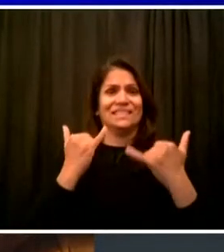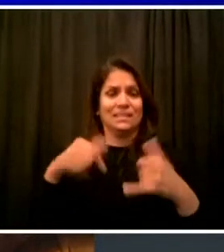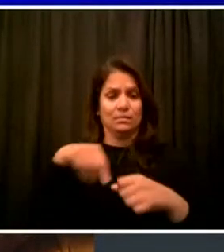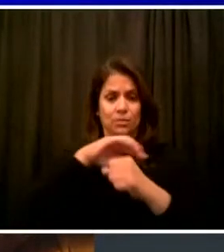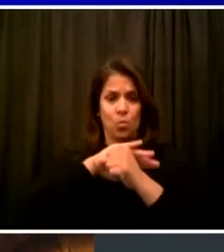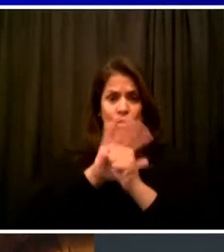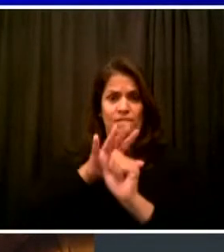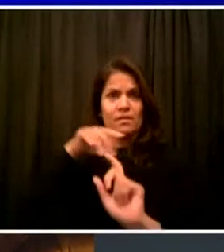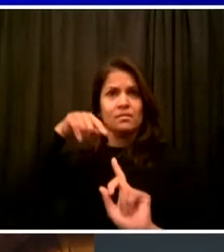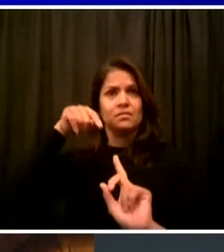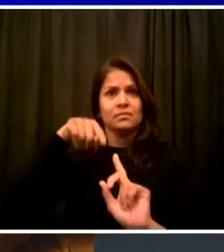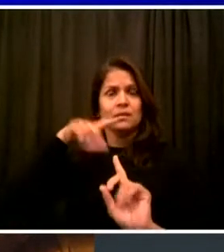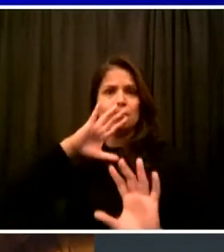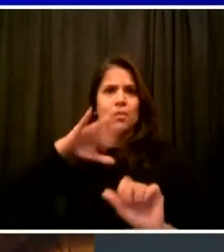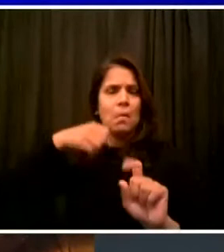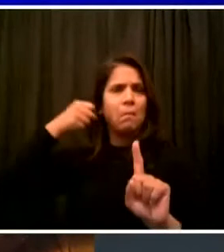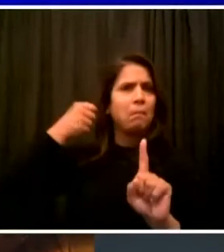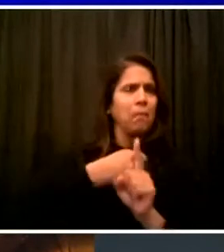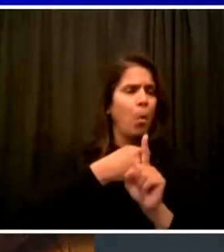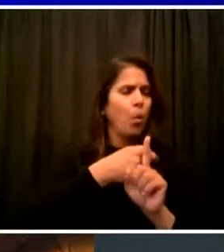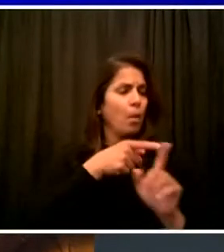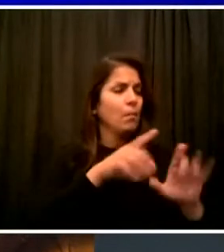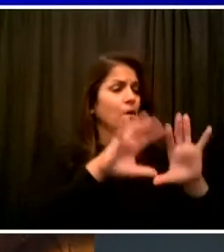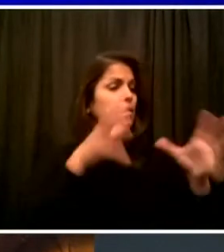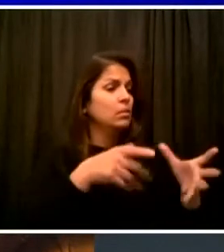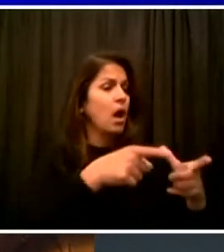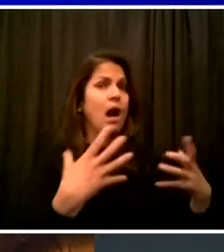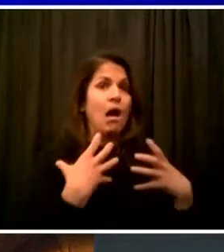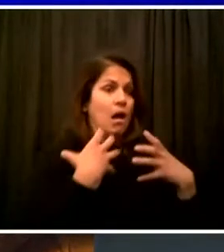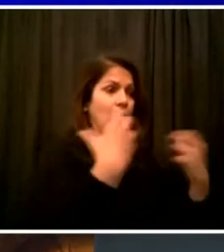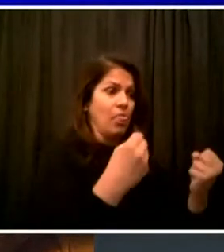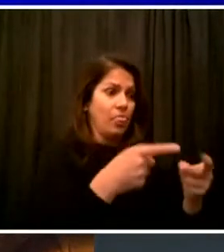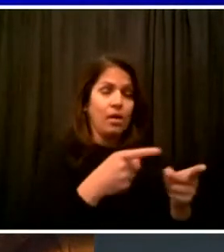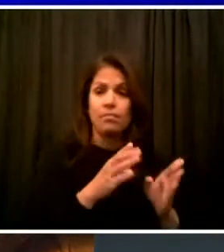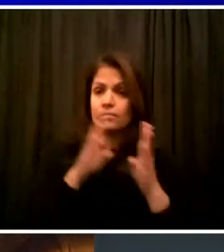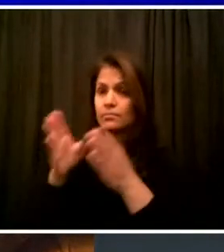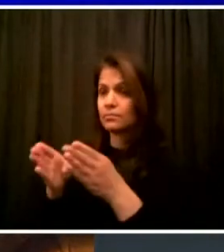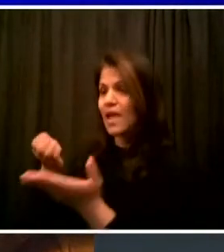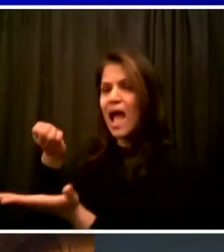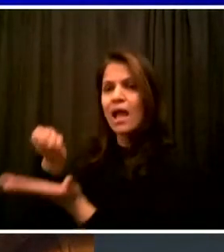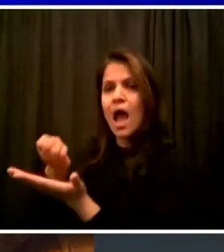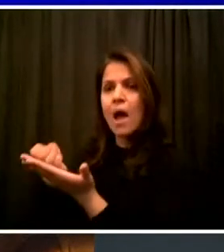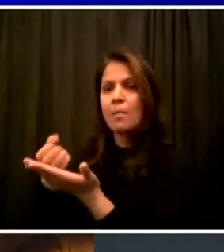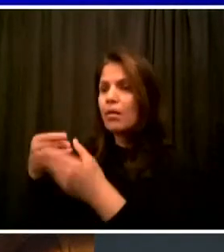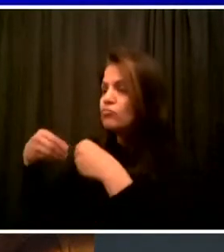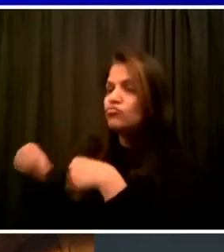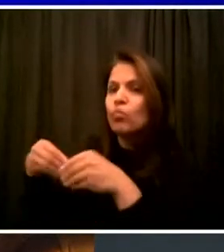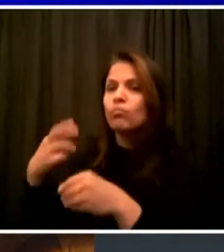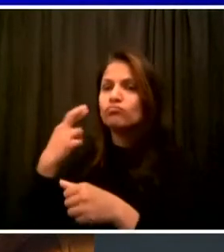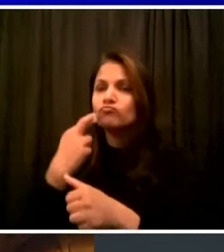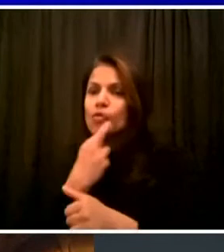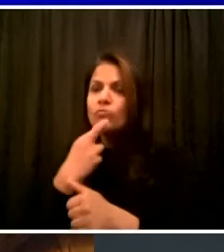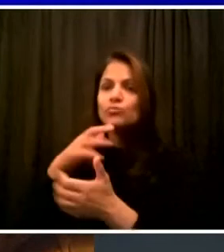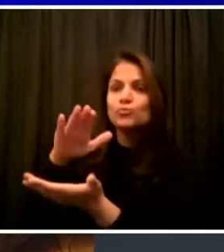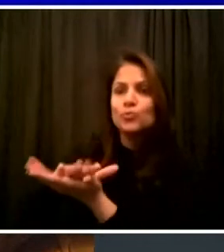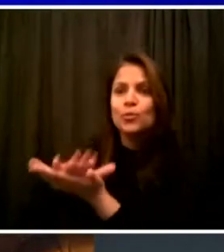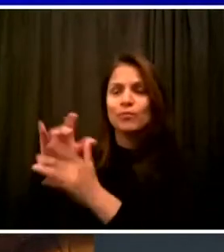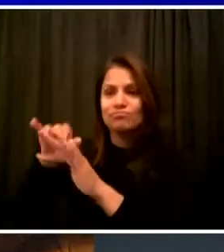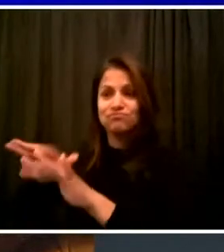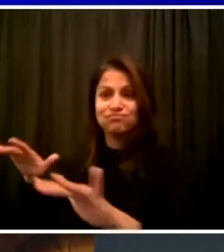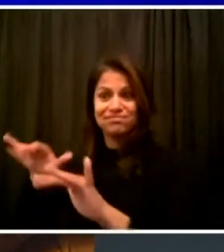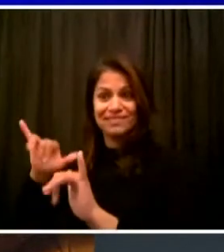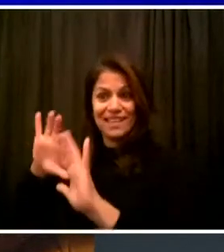the fear, the sheer, not just a lack of a livelihood or the fear of how people keep a roof over their head or where the next meal is coming from, but not even knowing